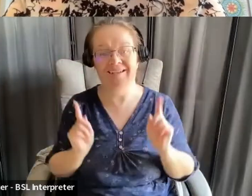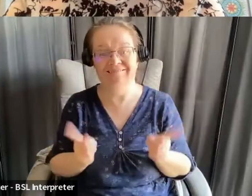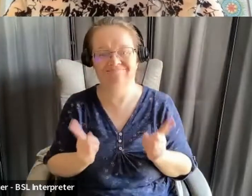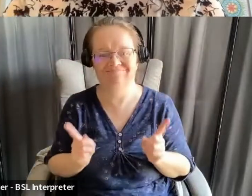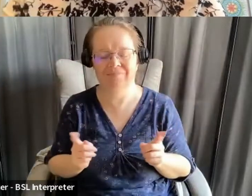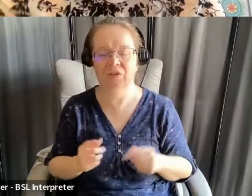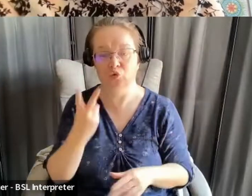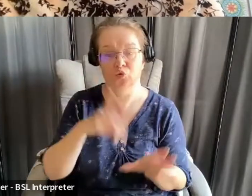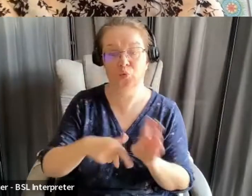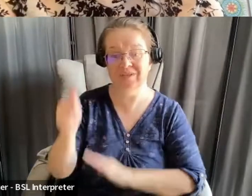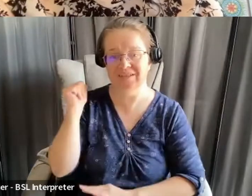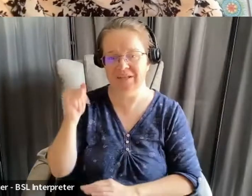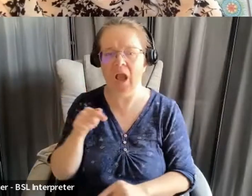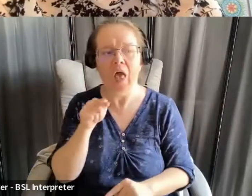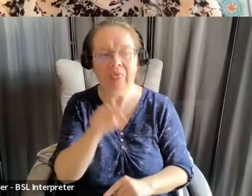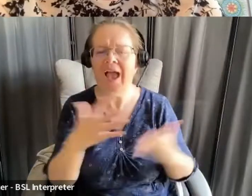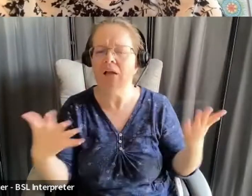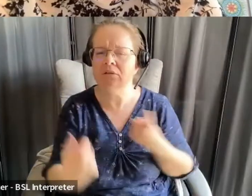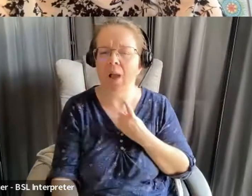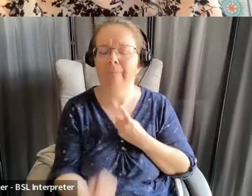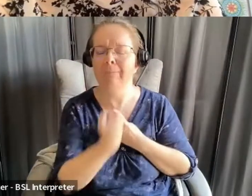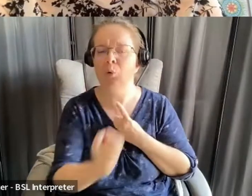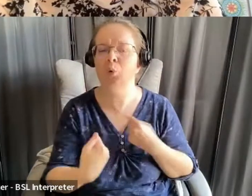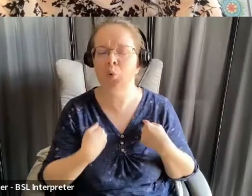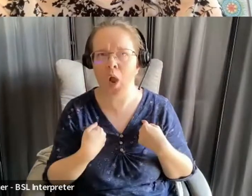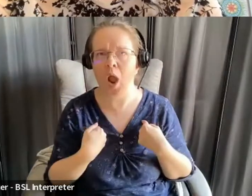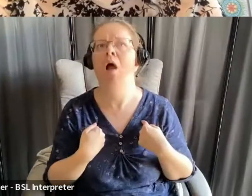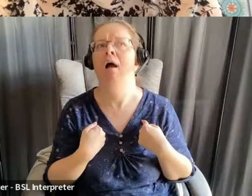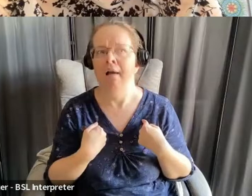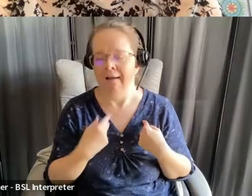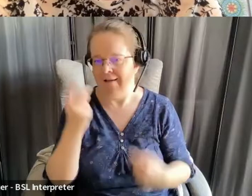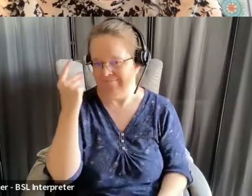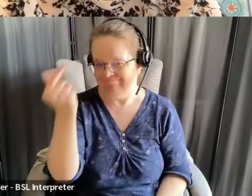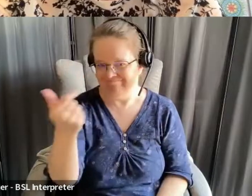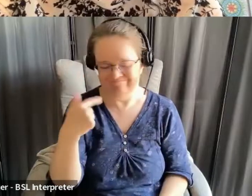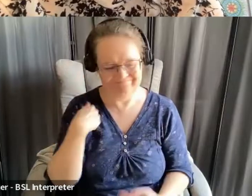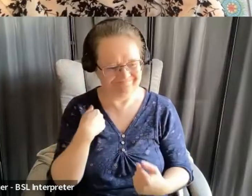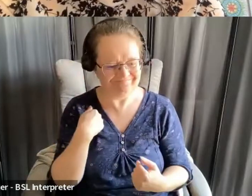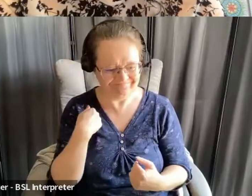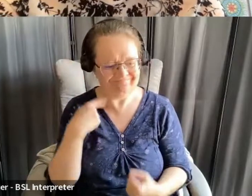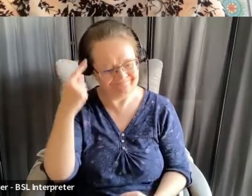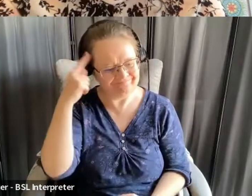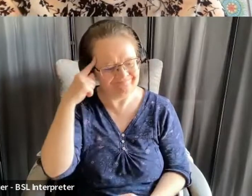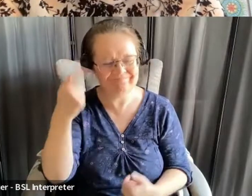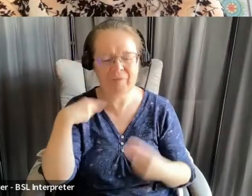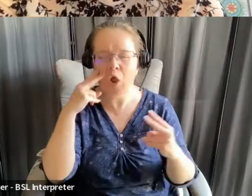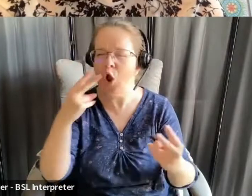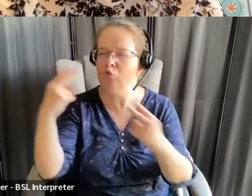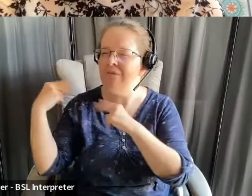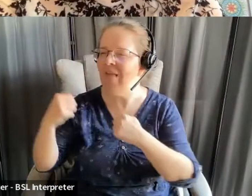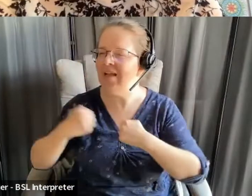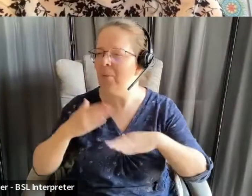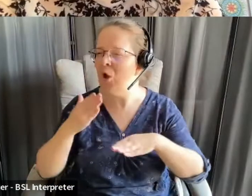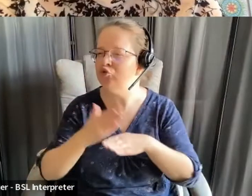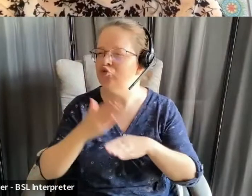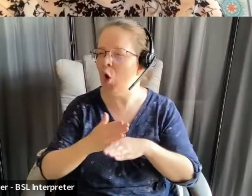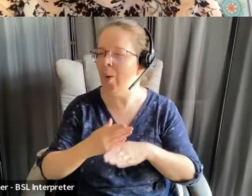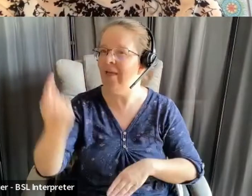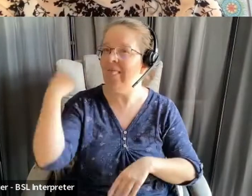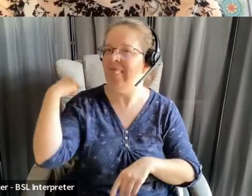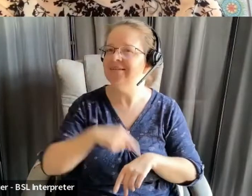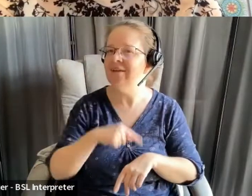way. So for me, that was the biggest turning point. And then it made me reflect the job I was doing. I